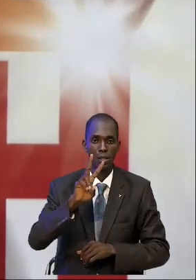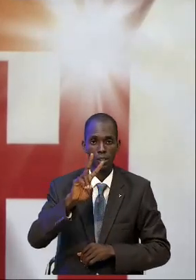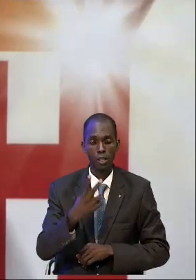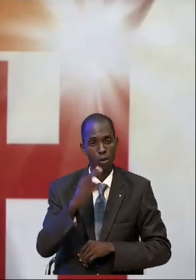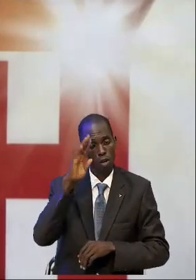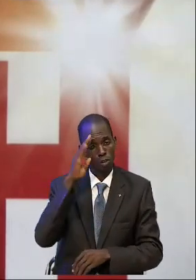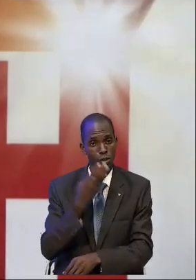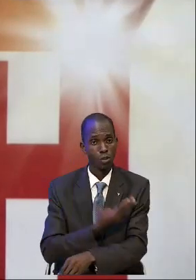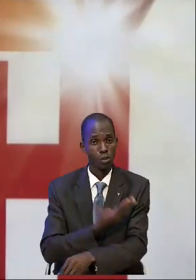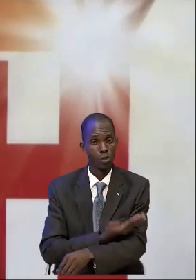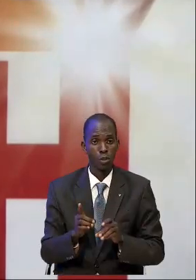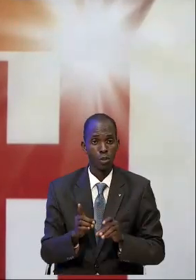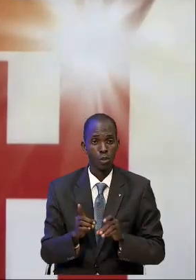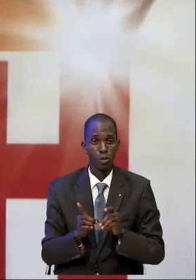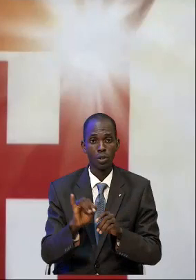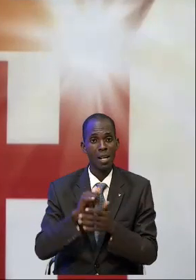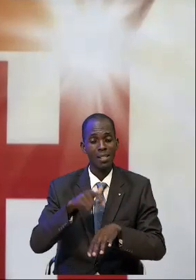when I had my second son.